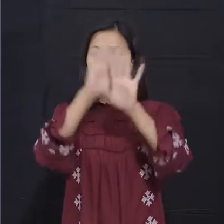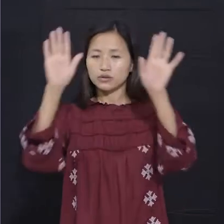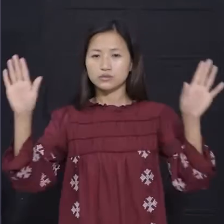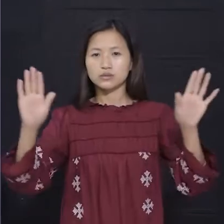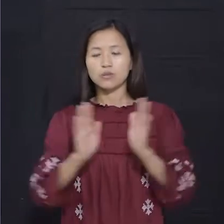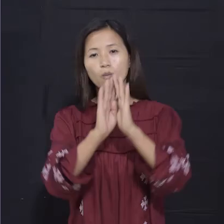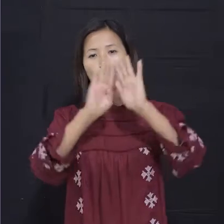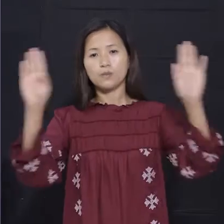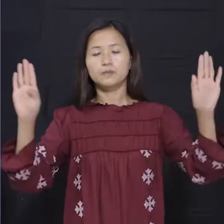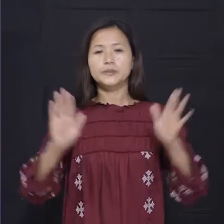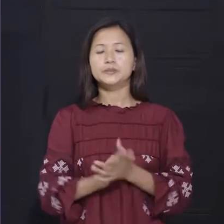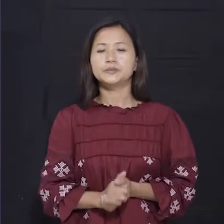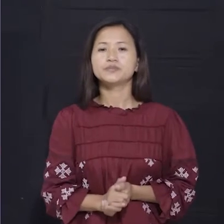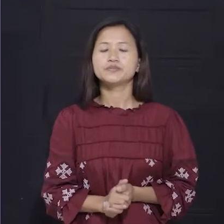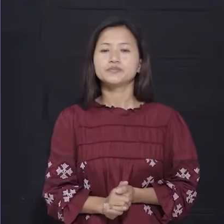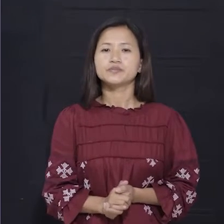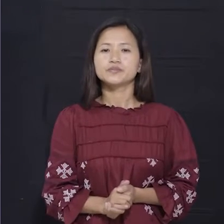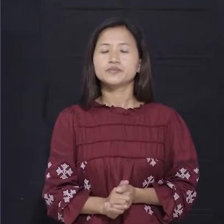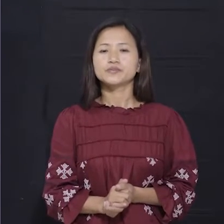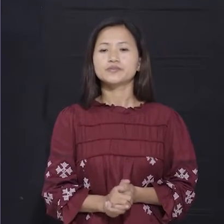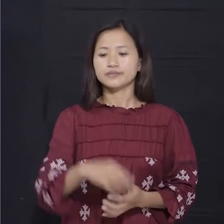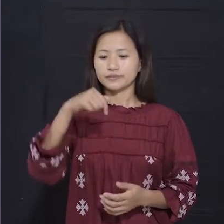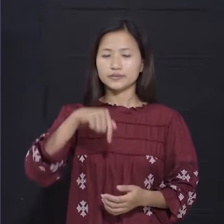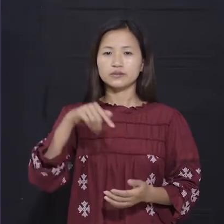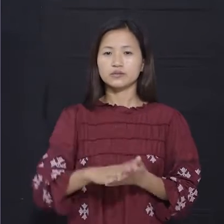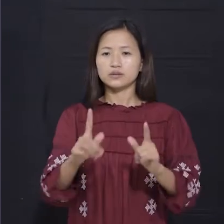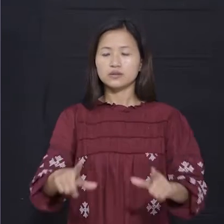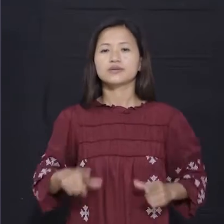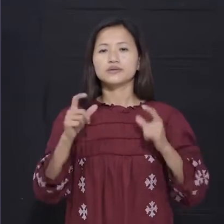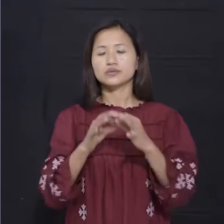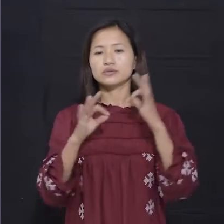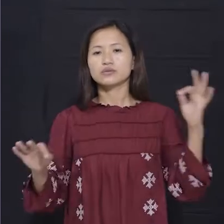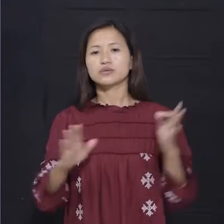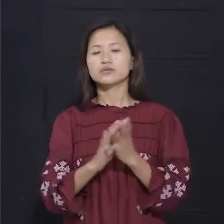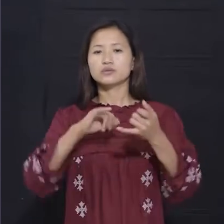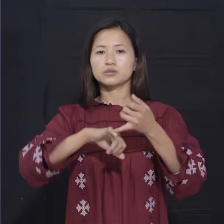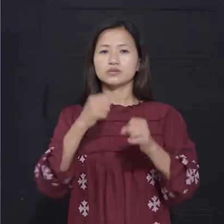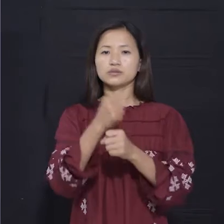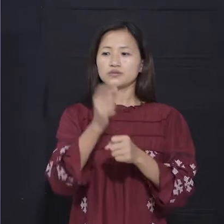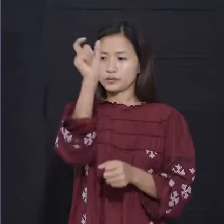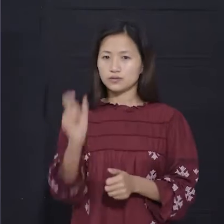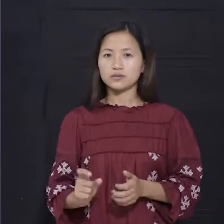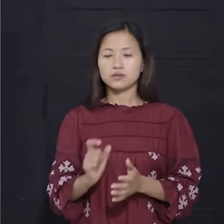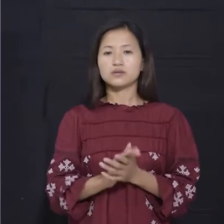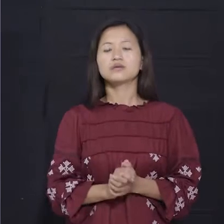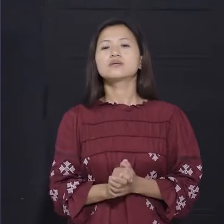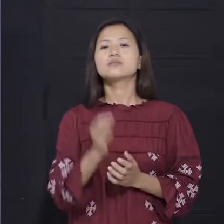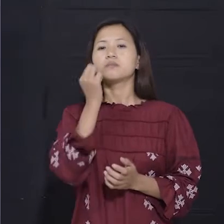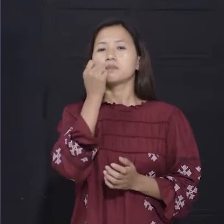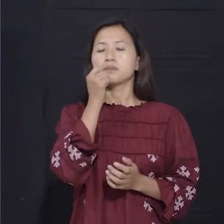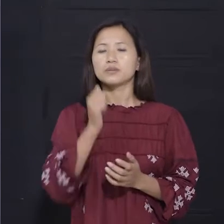right. So this life story of Samudragupta can be found from